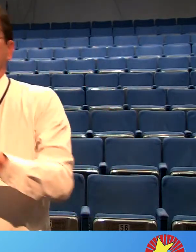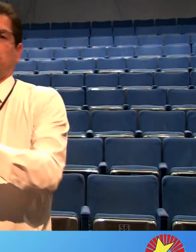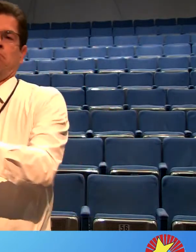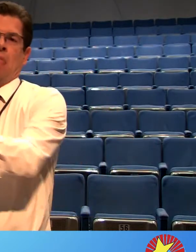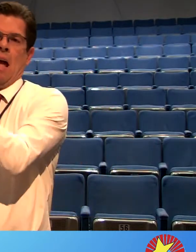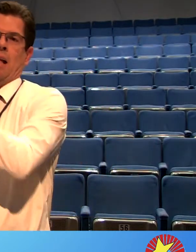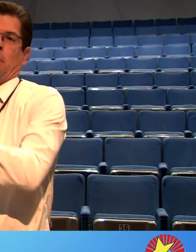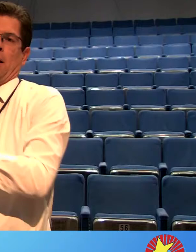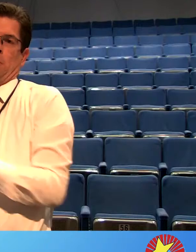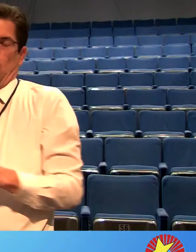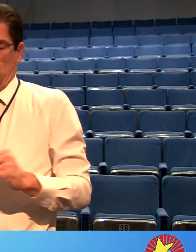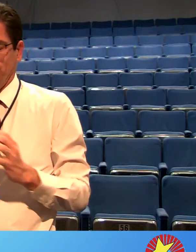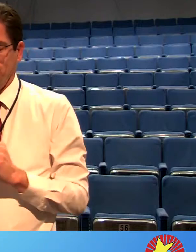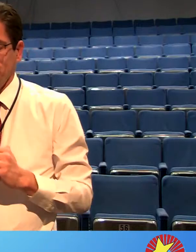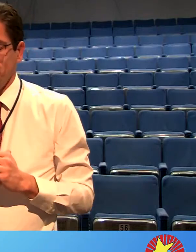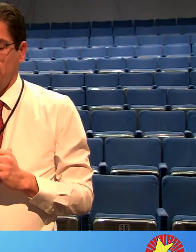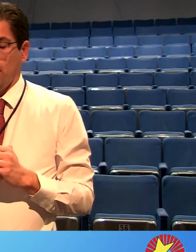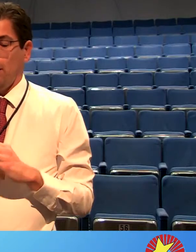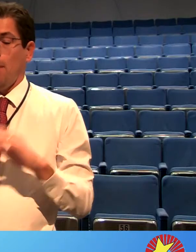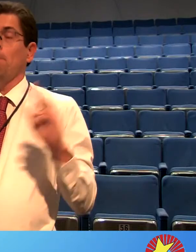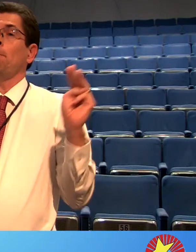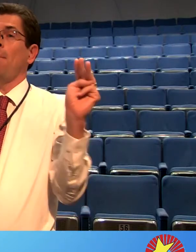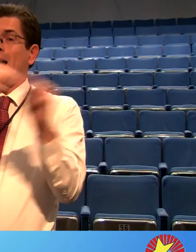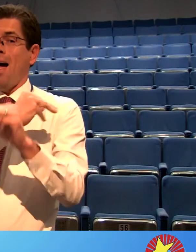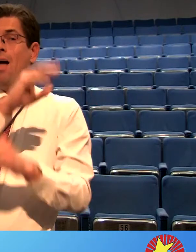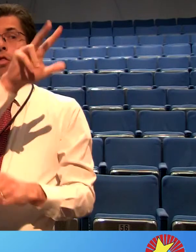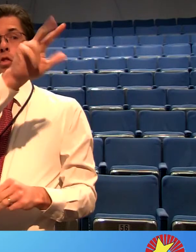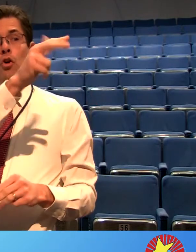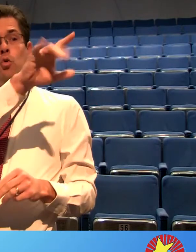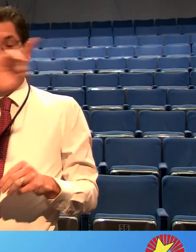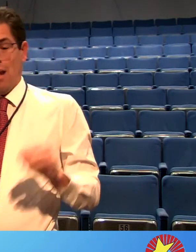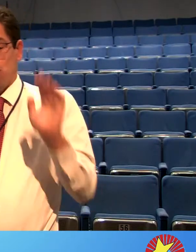with the 4% increase by the end of the last benchmark.